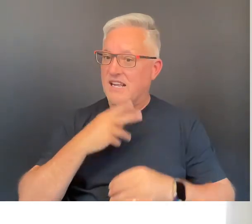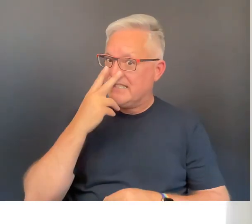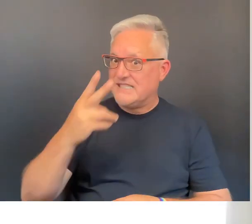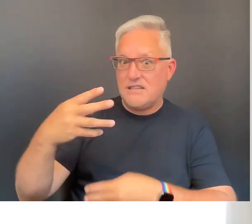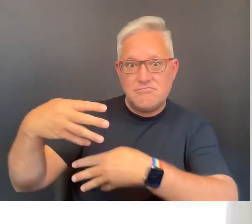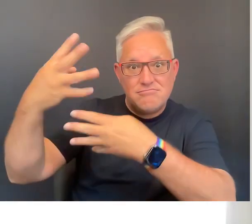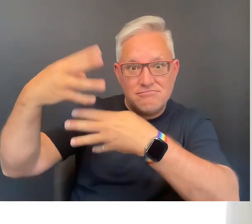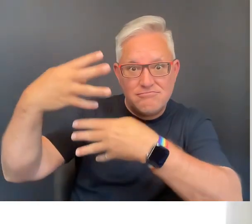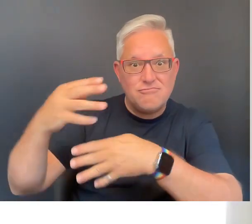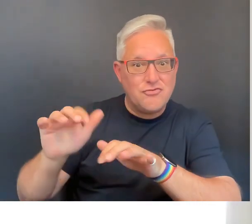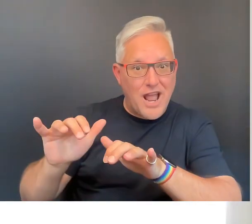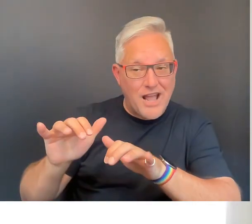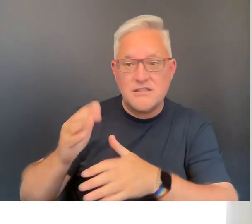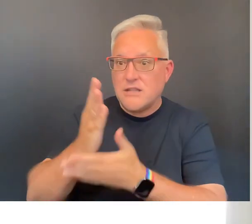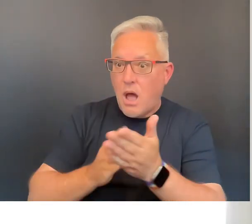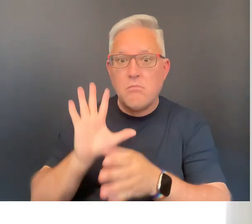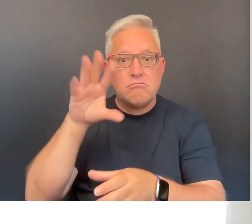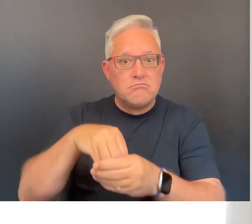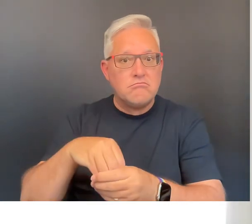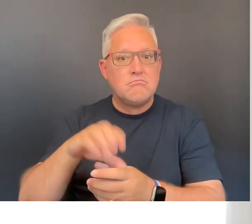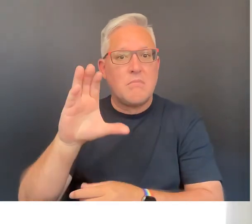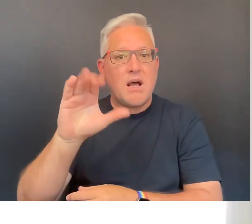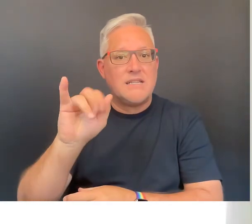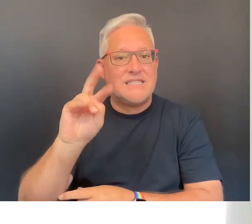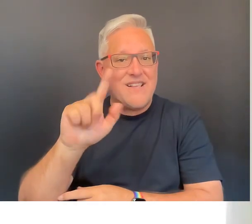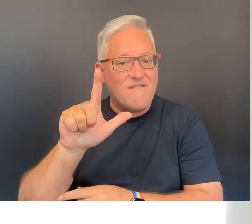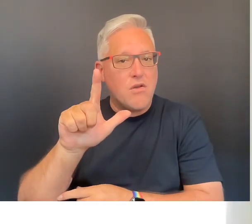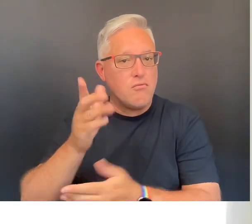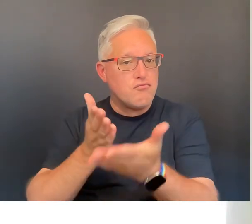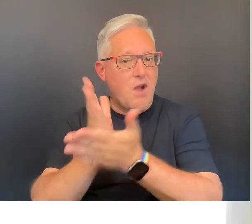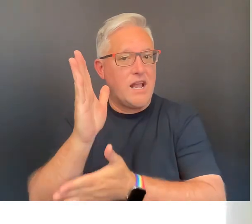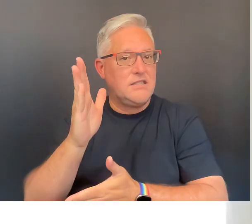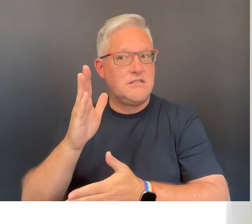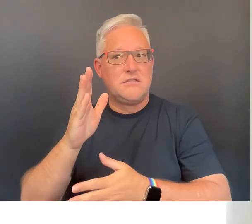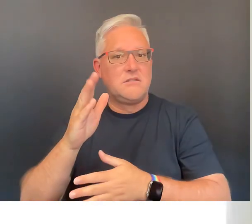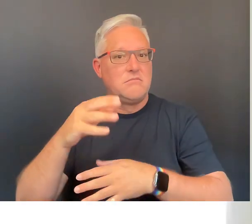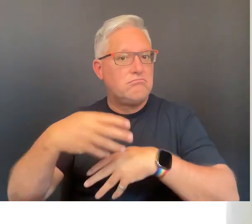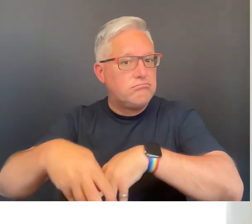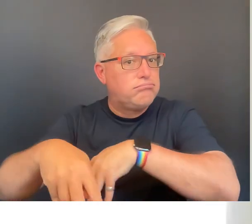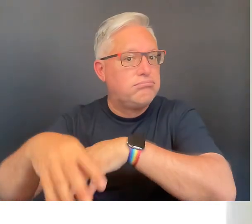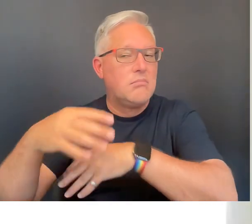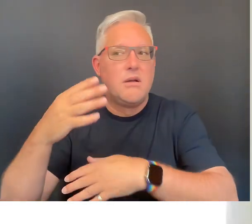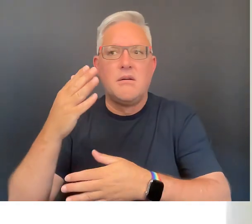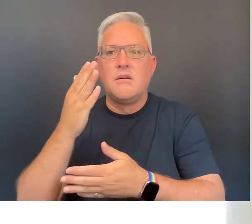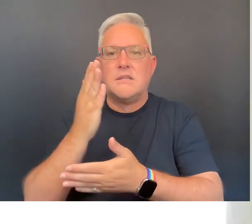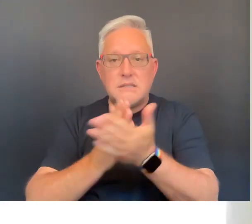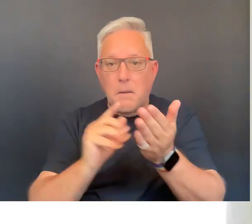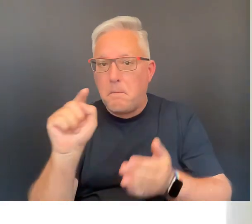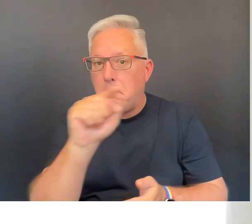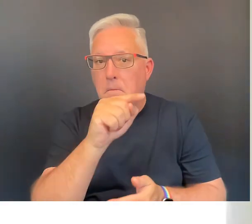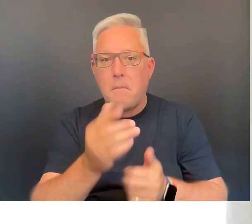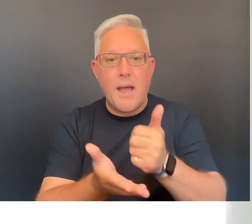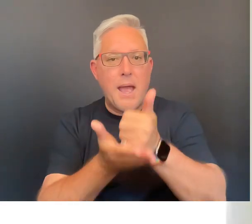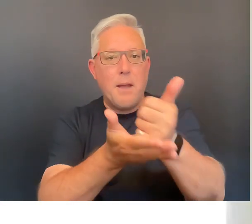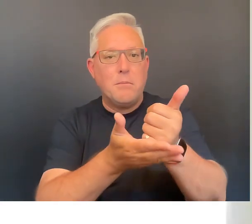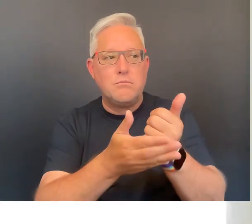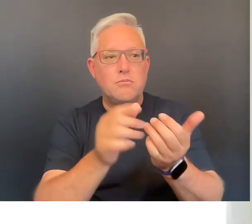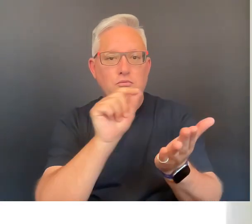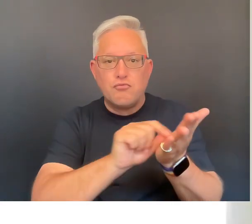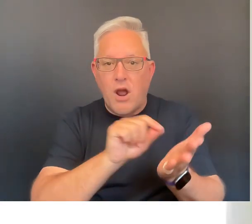on civil rights pilgrimage. Some of you have helped us write and develop